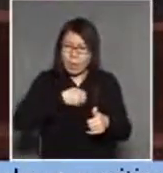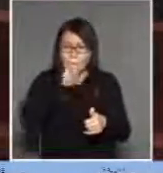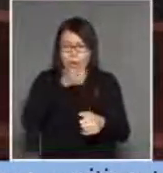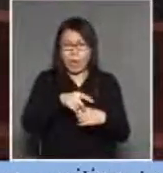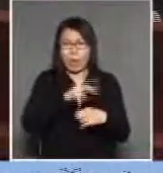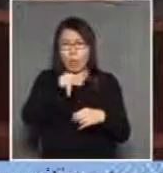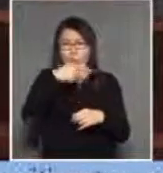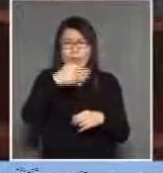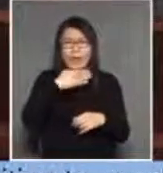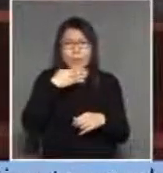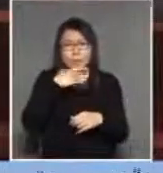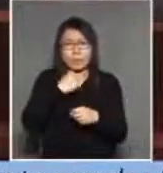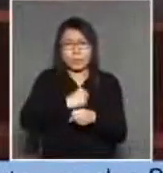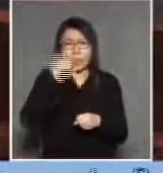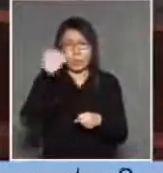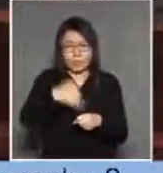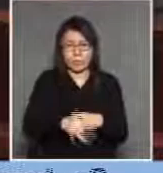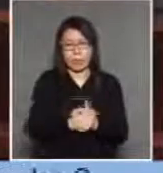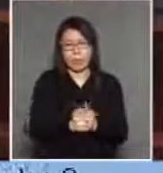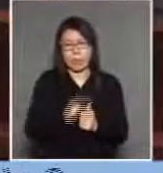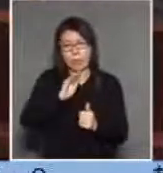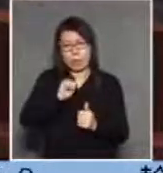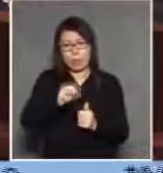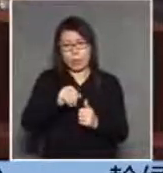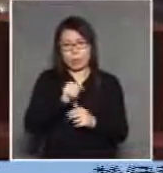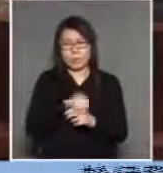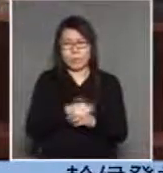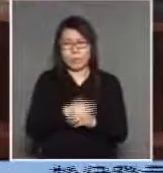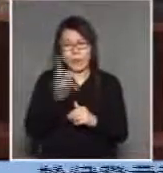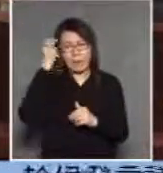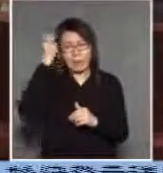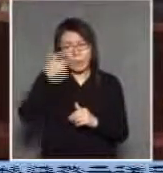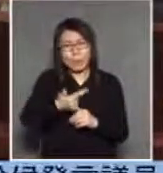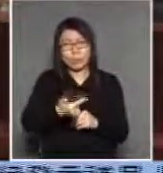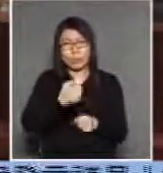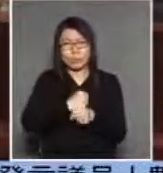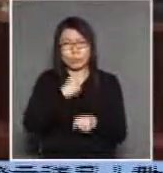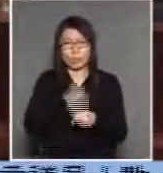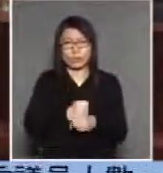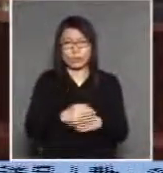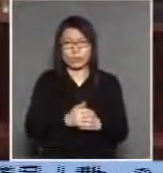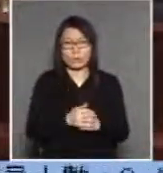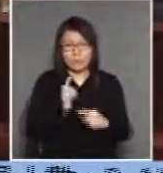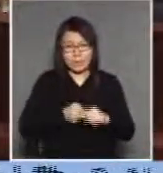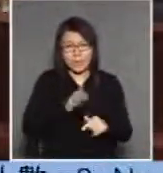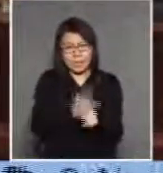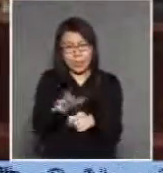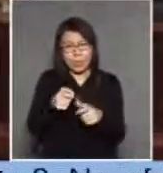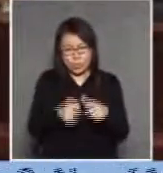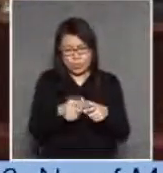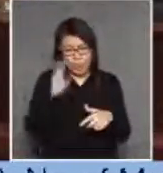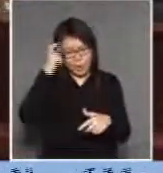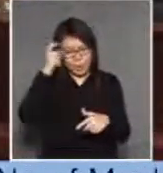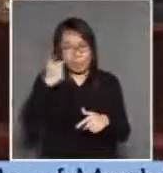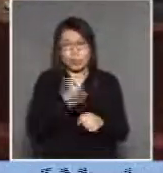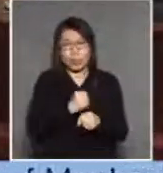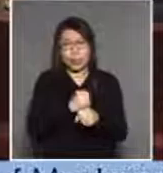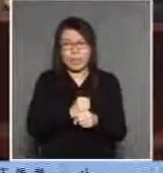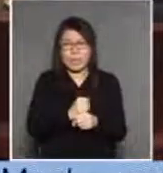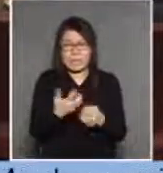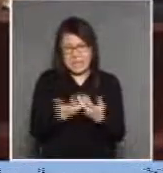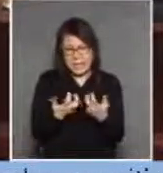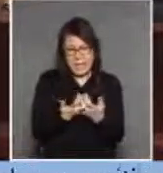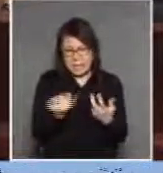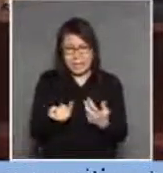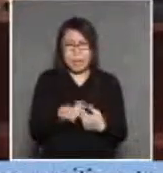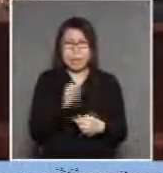across many employers who complain that they cannot find young people who can work